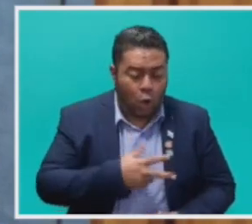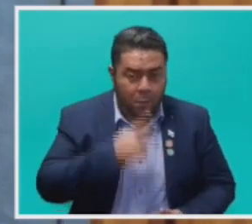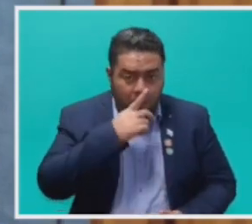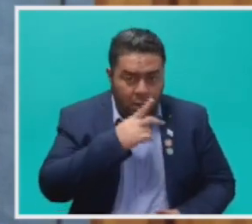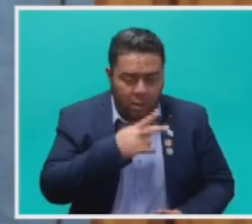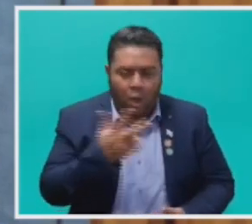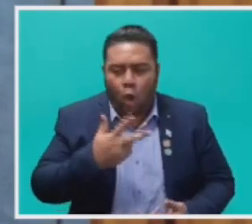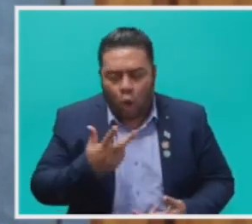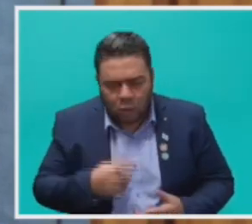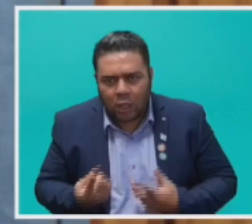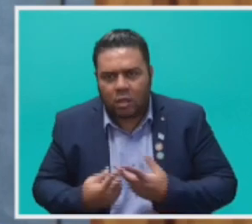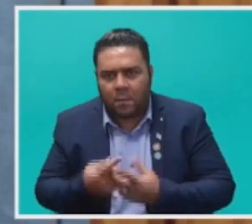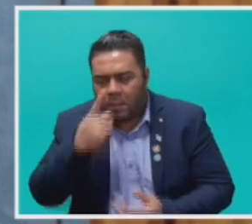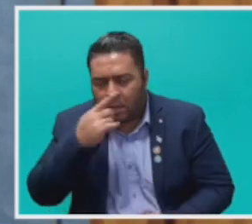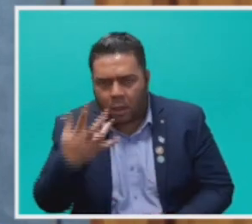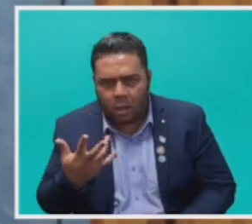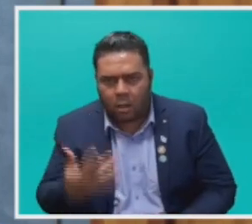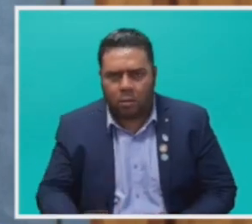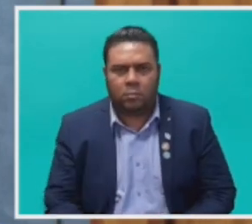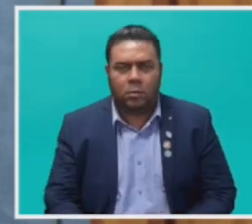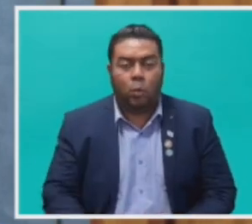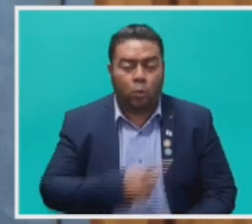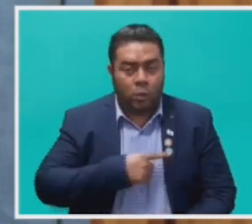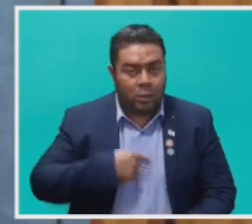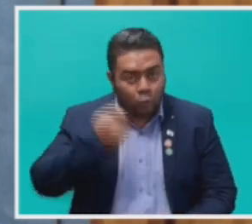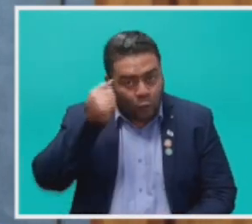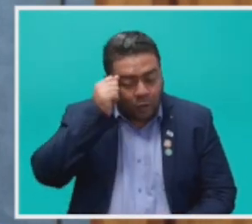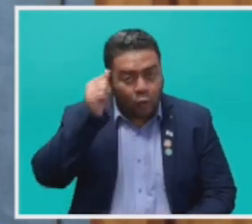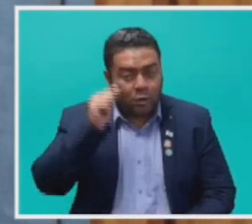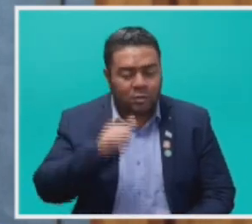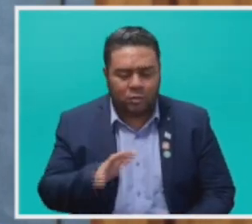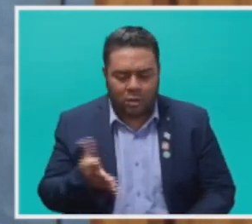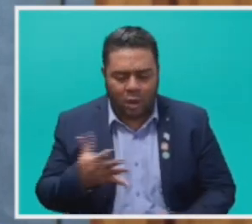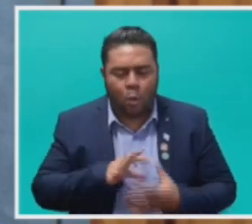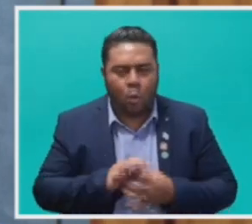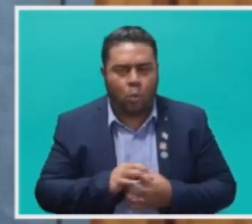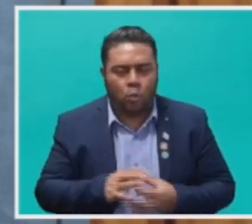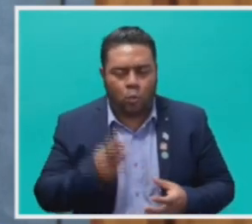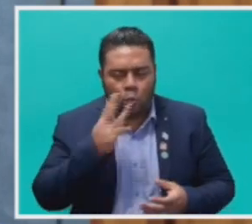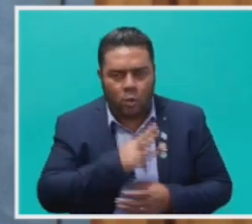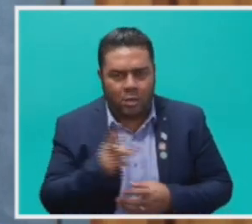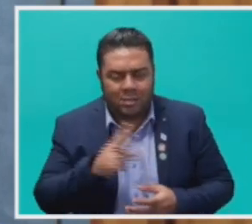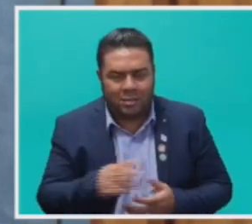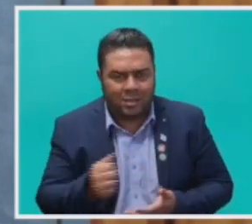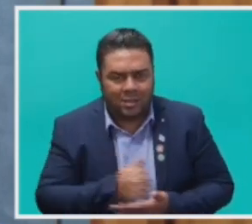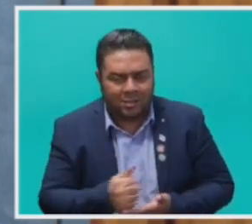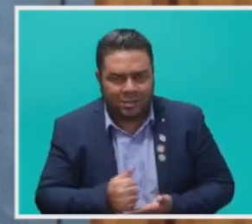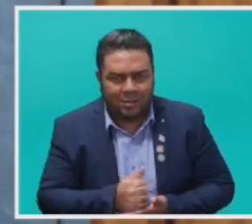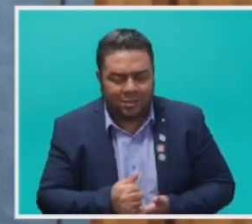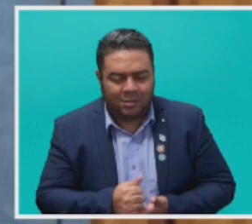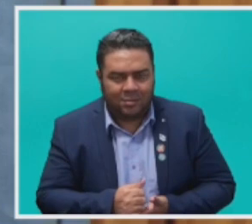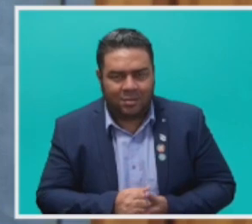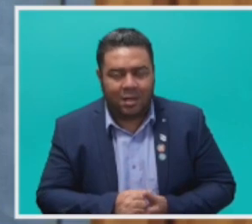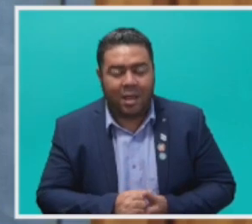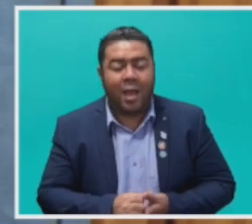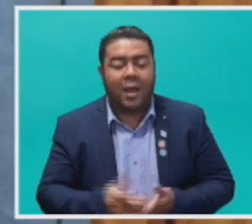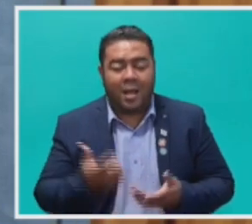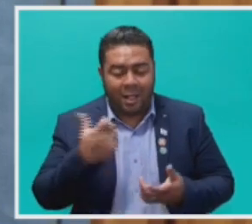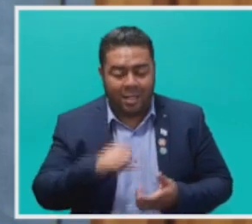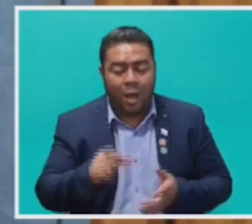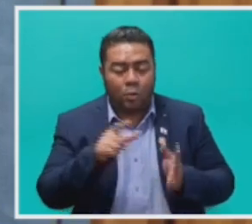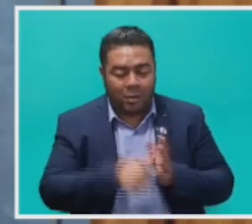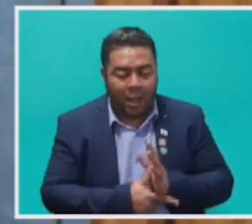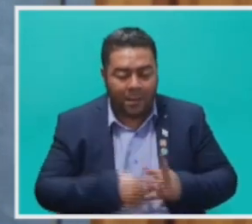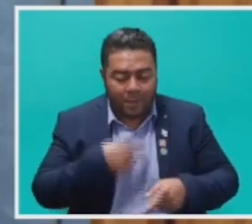Speaker. We need to acknowledge and reflect on our own words and actions, engage honestly, and allow time